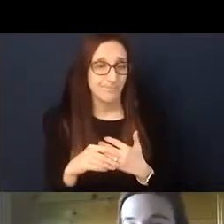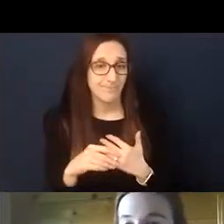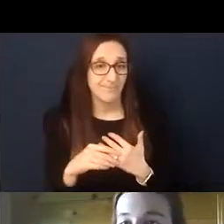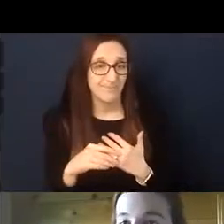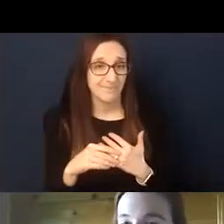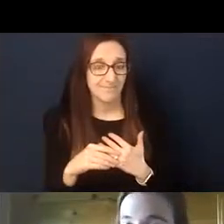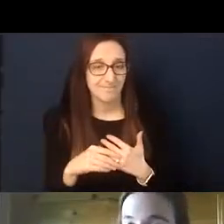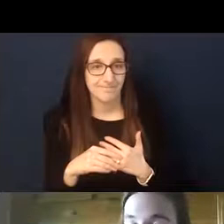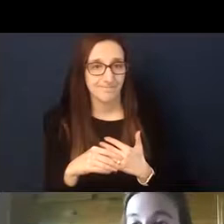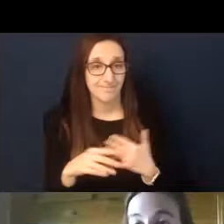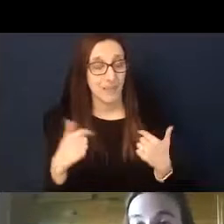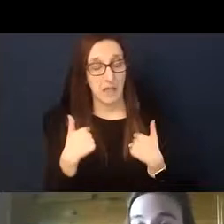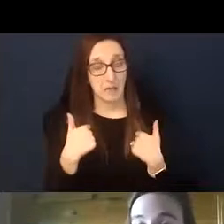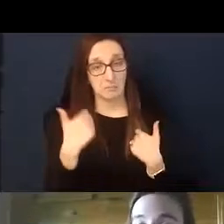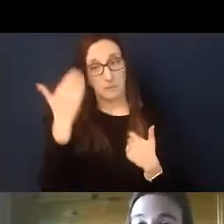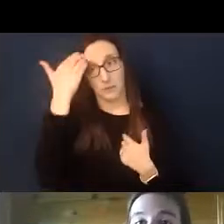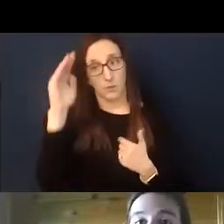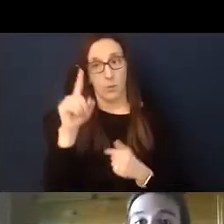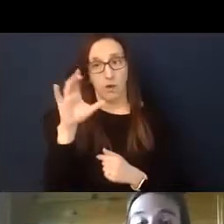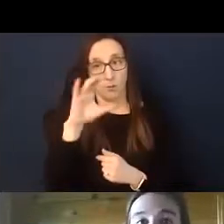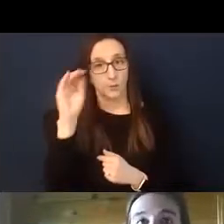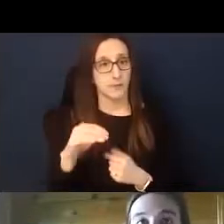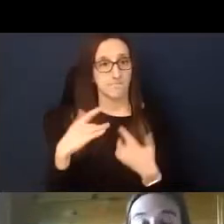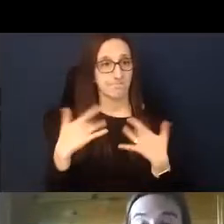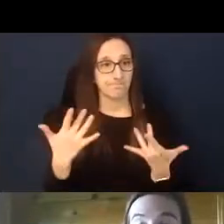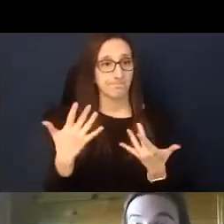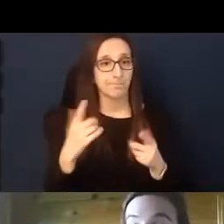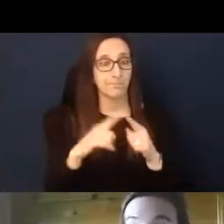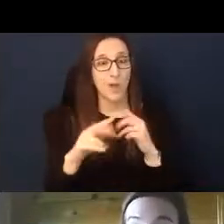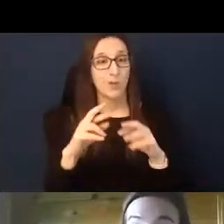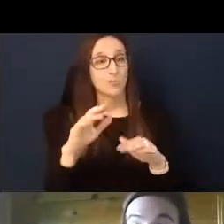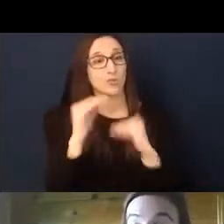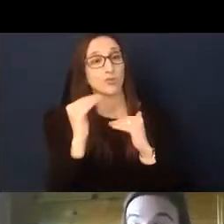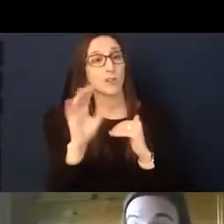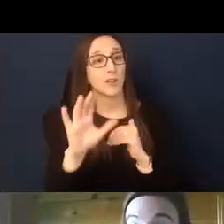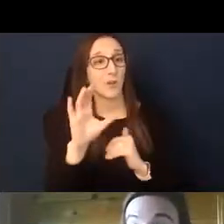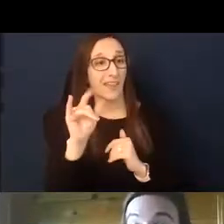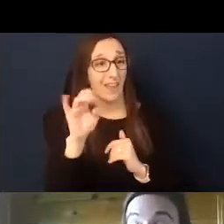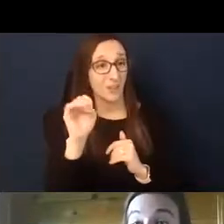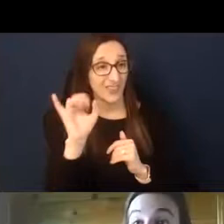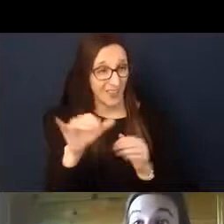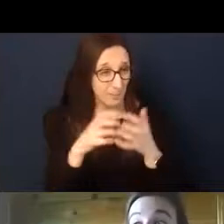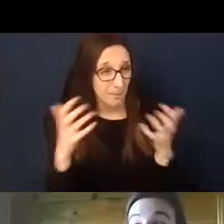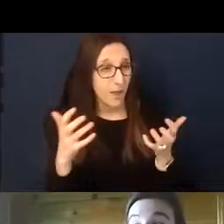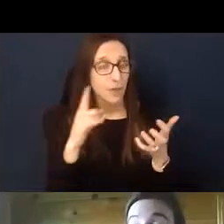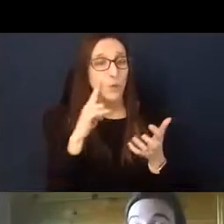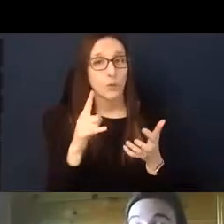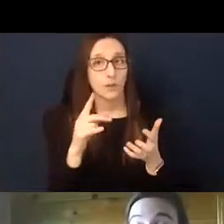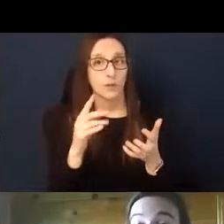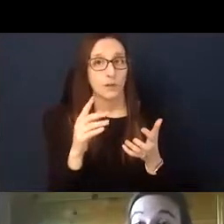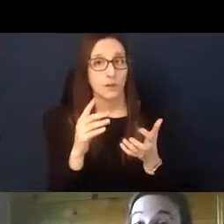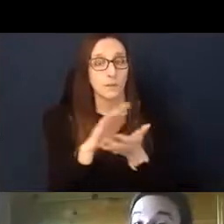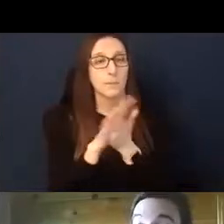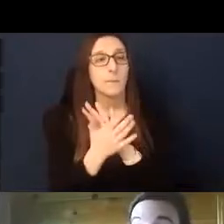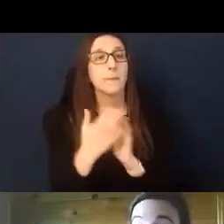Obviously I'm not up on it 100%, but restricting your calorie intake that much is going to put you in